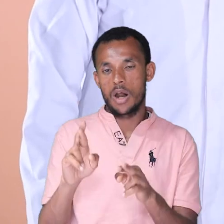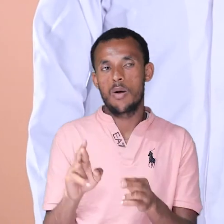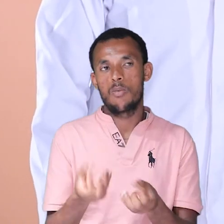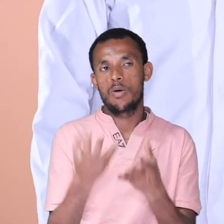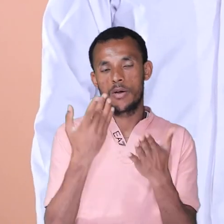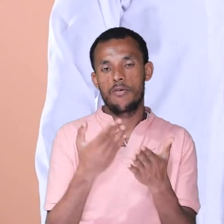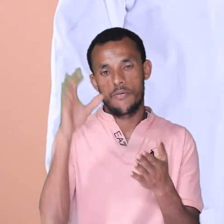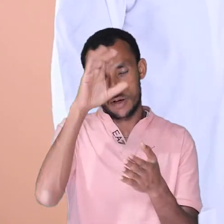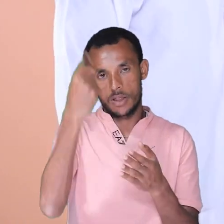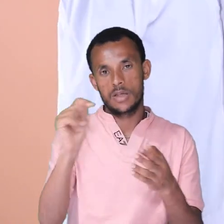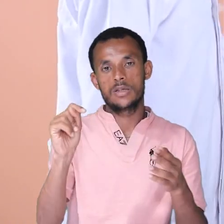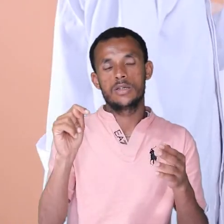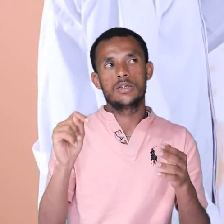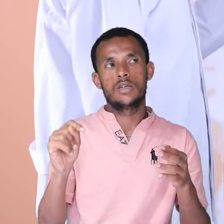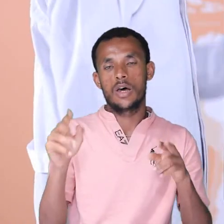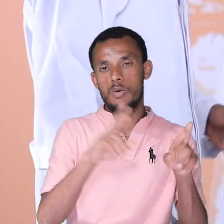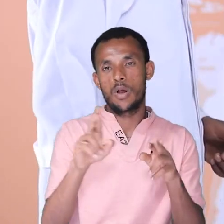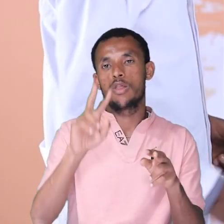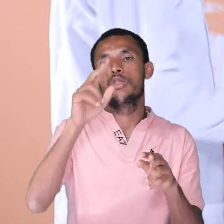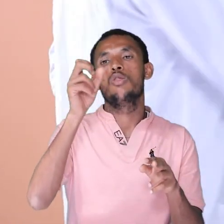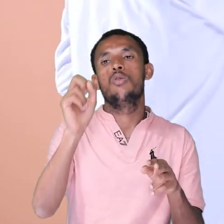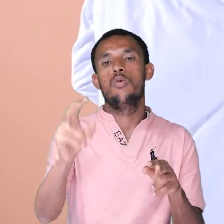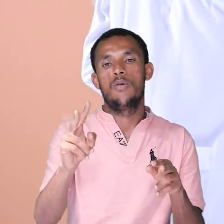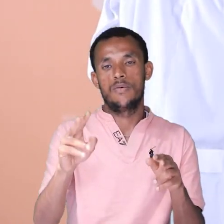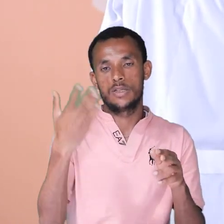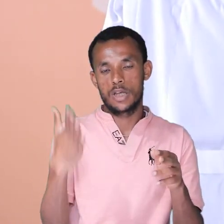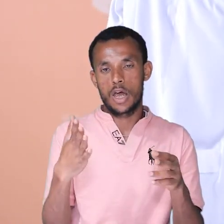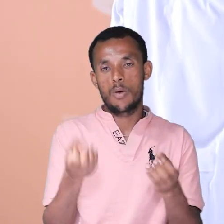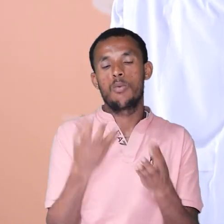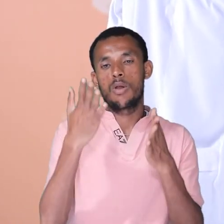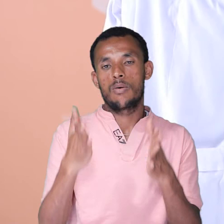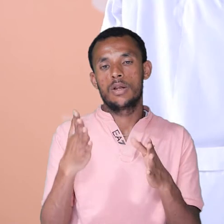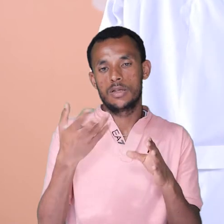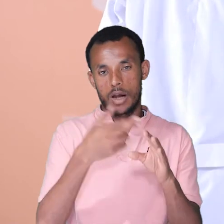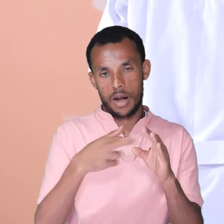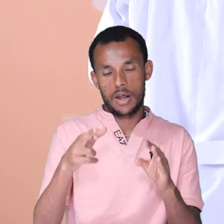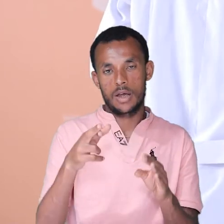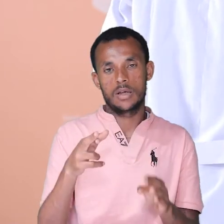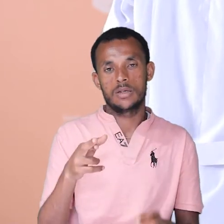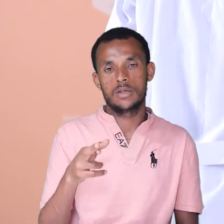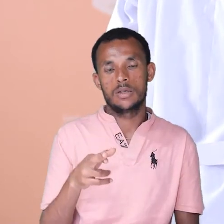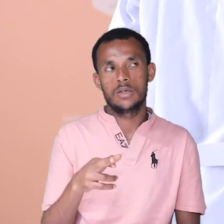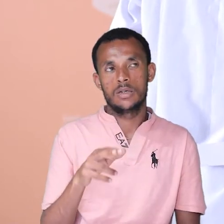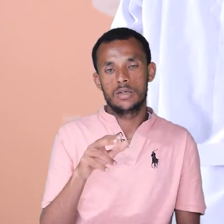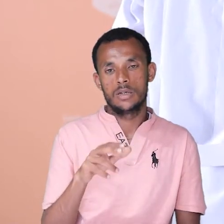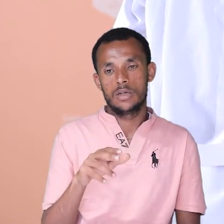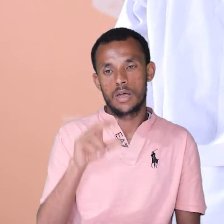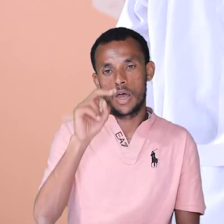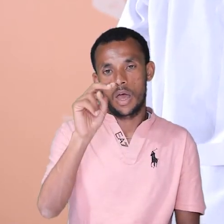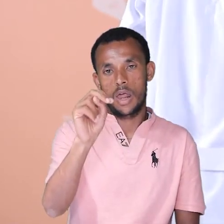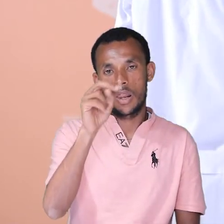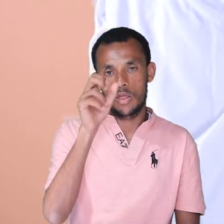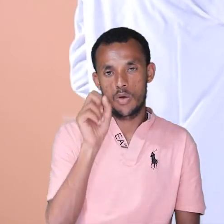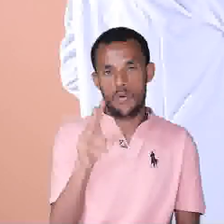regular 12-sided polygon with radius 3 unit. What is the side of a polygon? N is